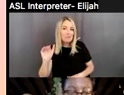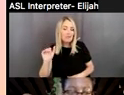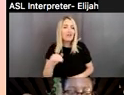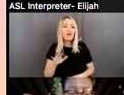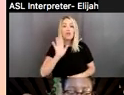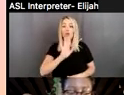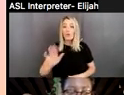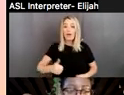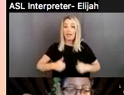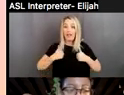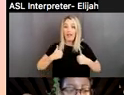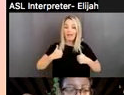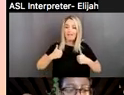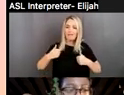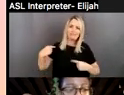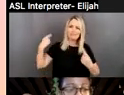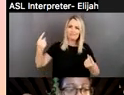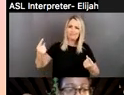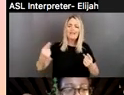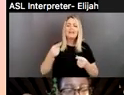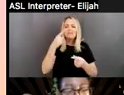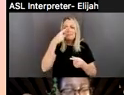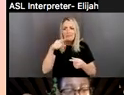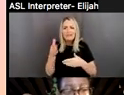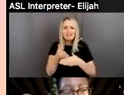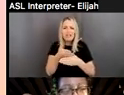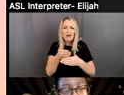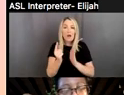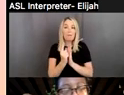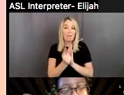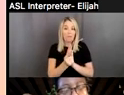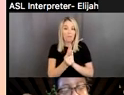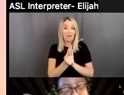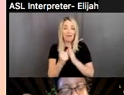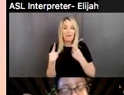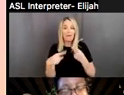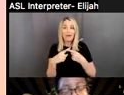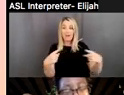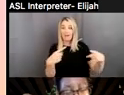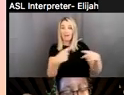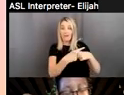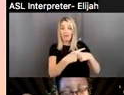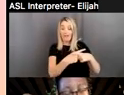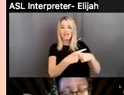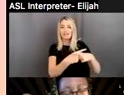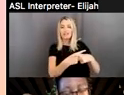life, share a moment when the presence of conflict offered you a learning or an